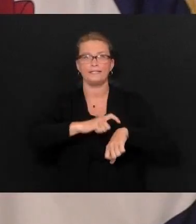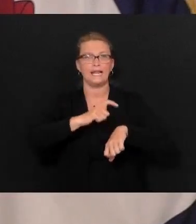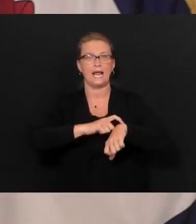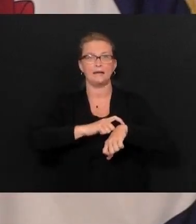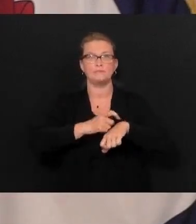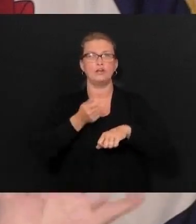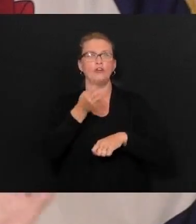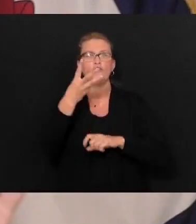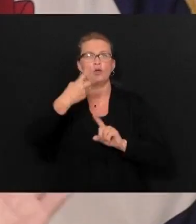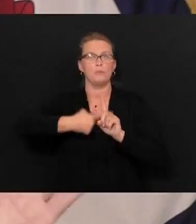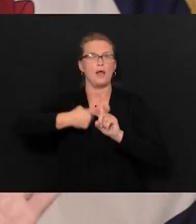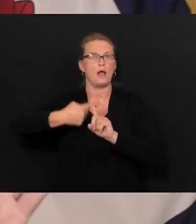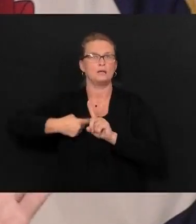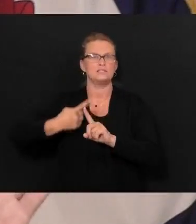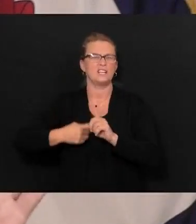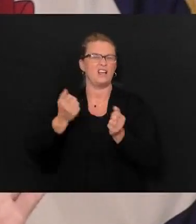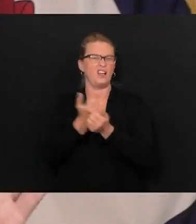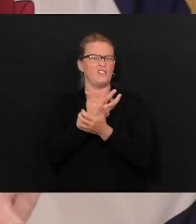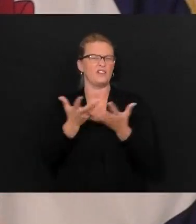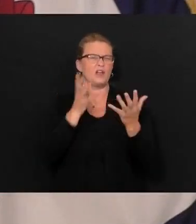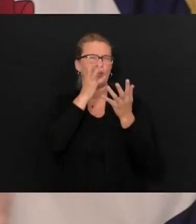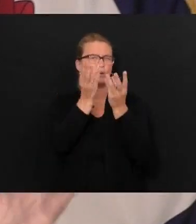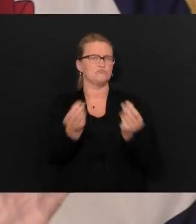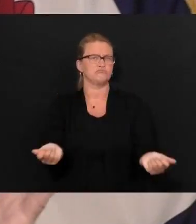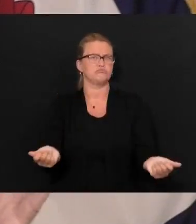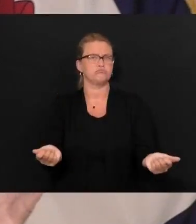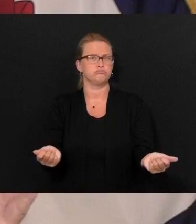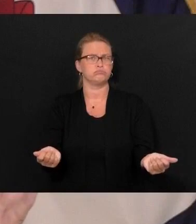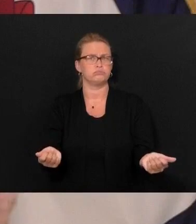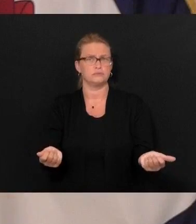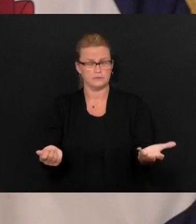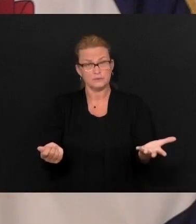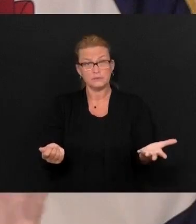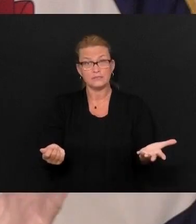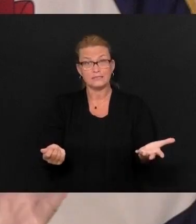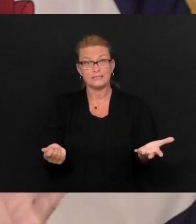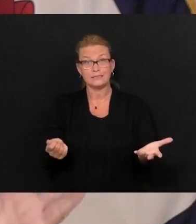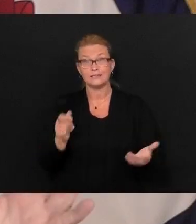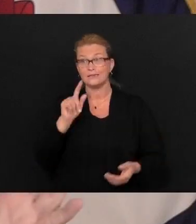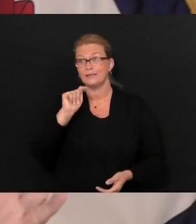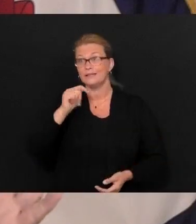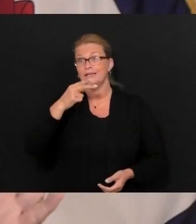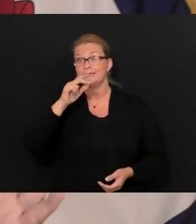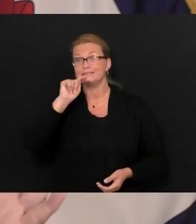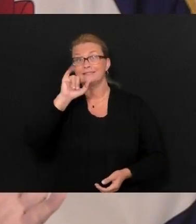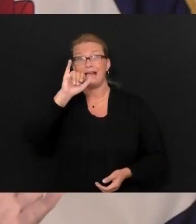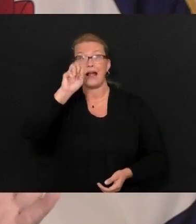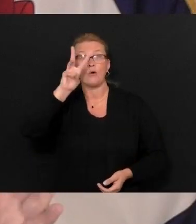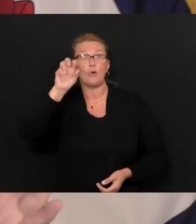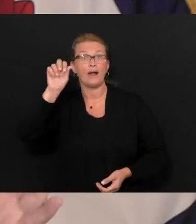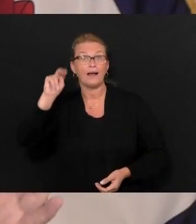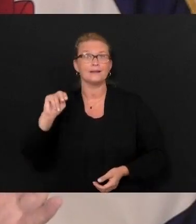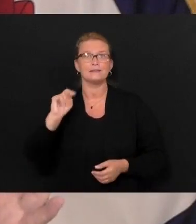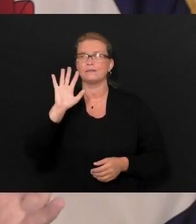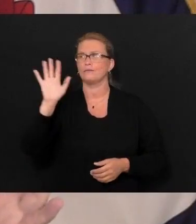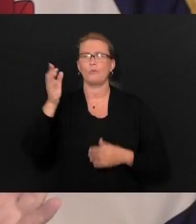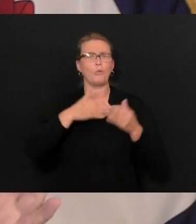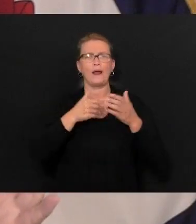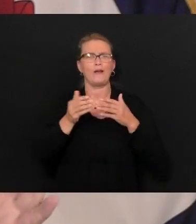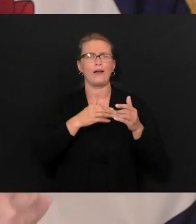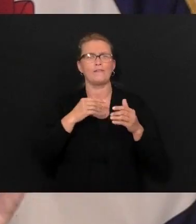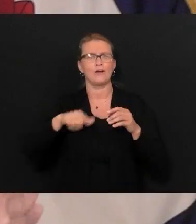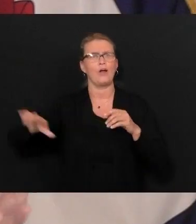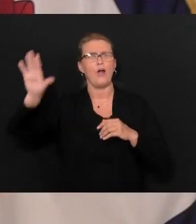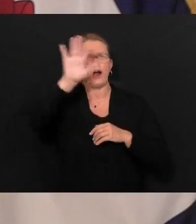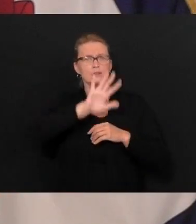couple of months, this whole thing would be gone. And look at the places, whether it be Taiwan or whether it be all across the world, that have